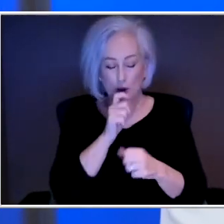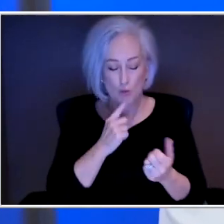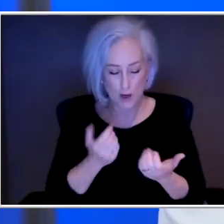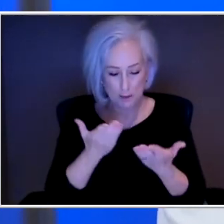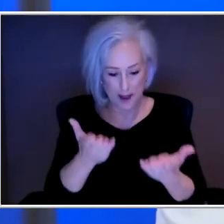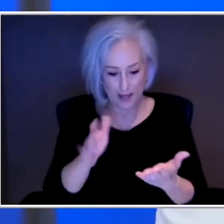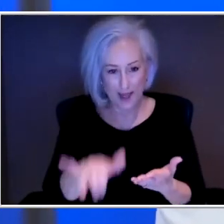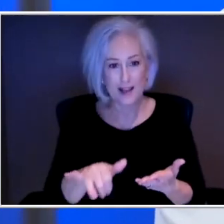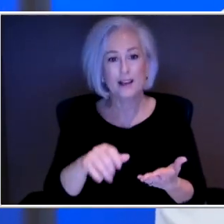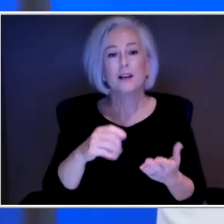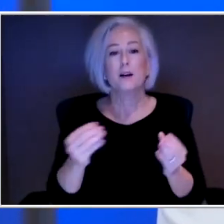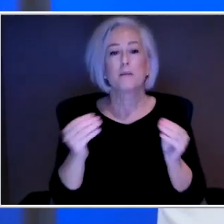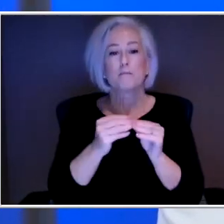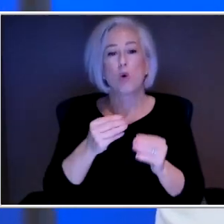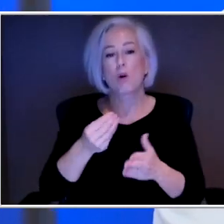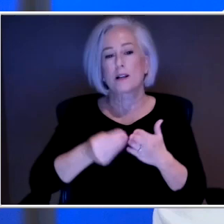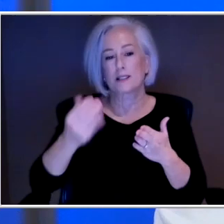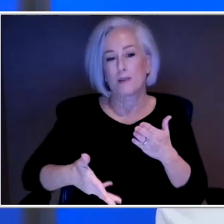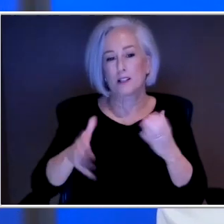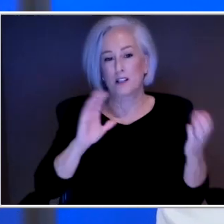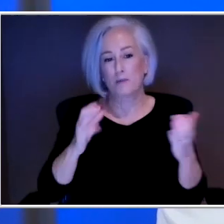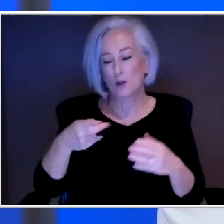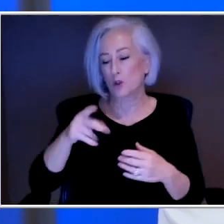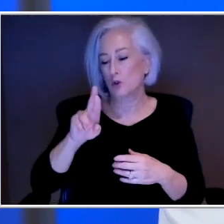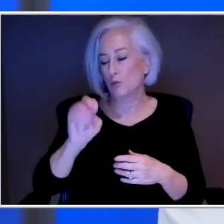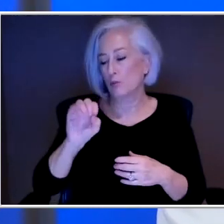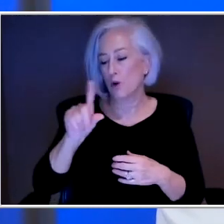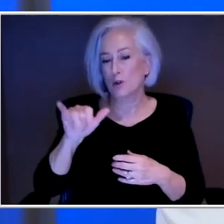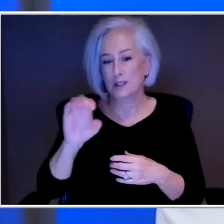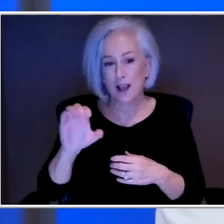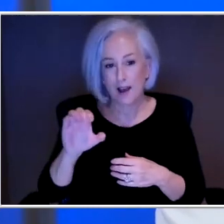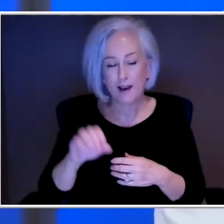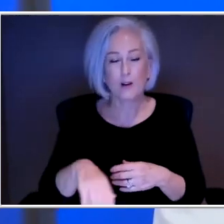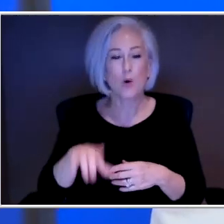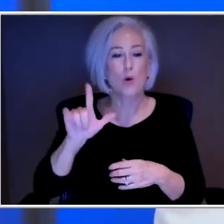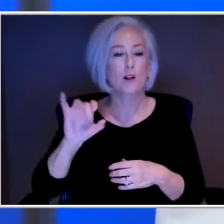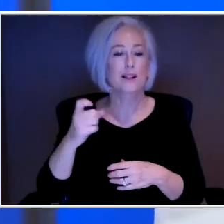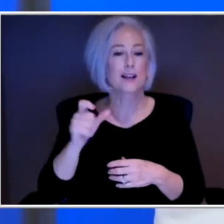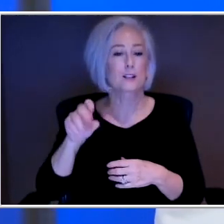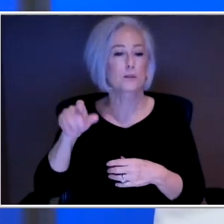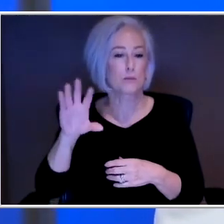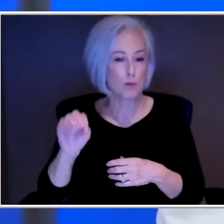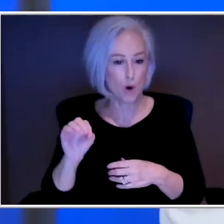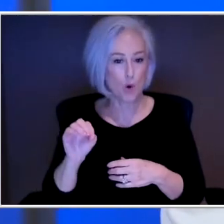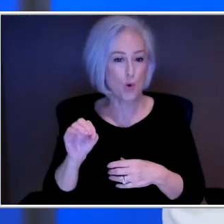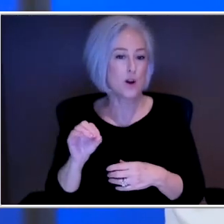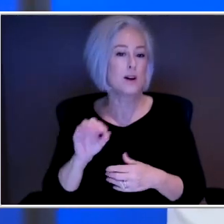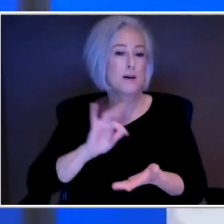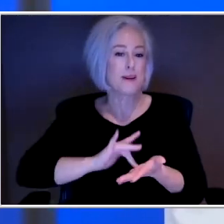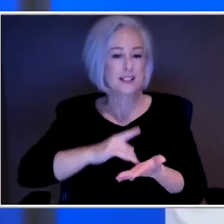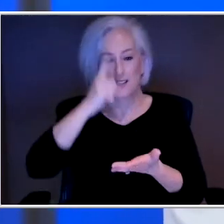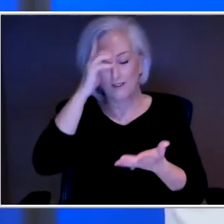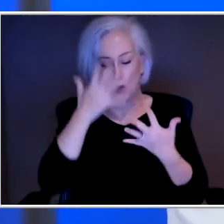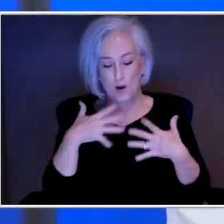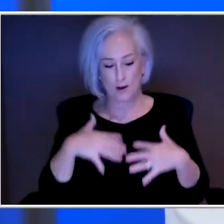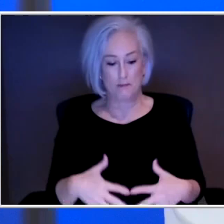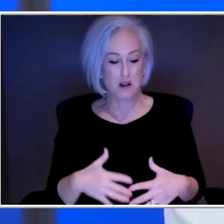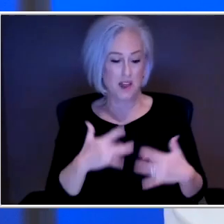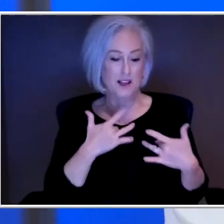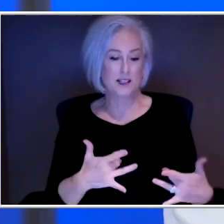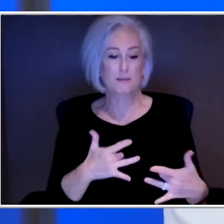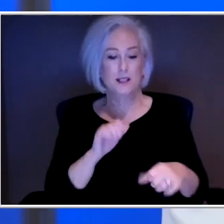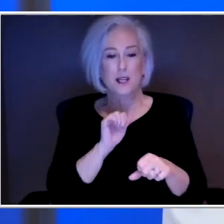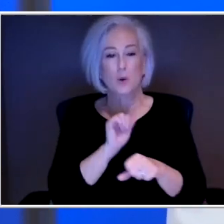much more pricey than Prozac or Lexapro or some of your regular antidepressants that are probably going to work 40–50% of the time anyways, and